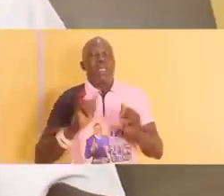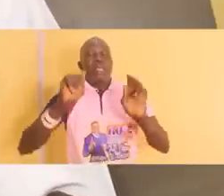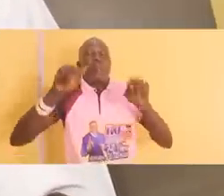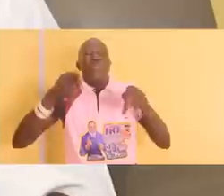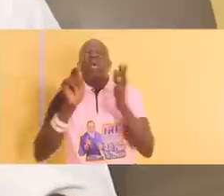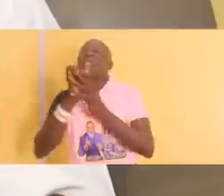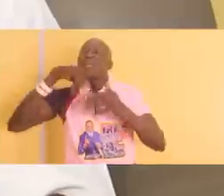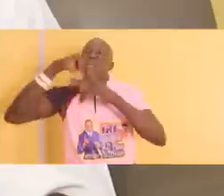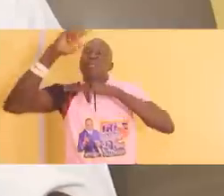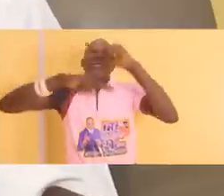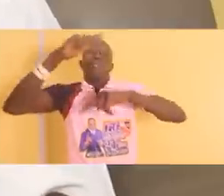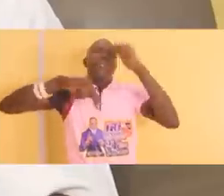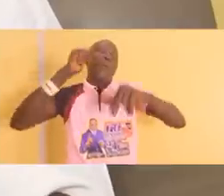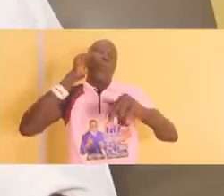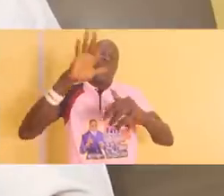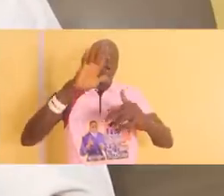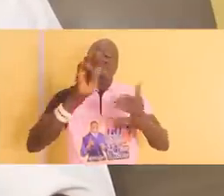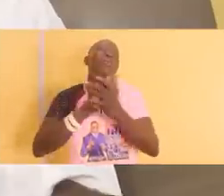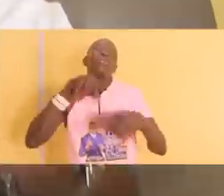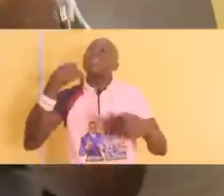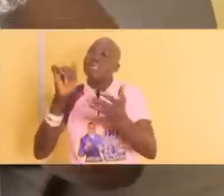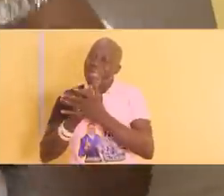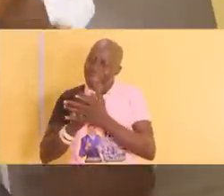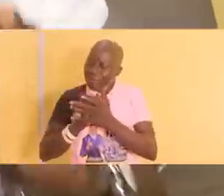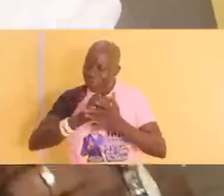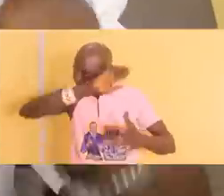that is stepmom. Said,